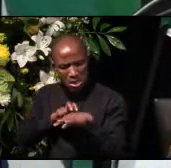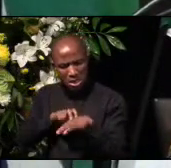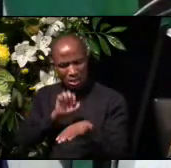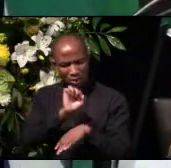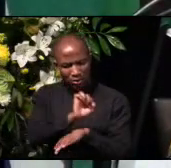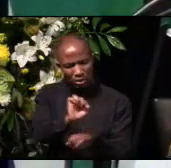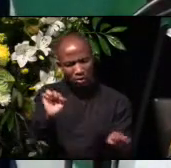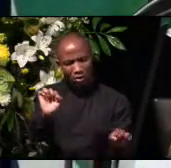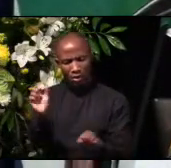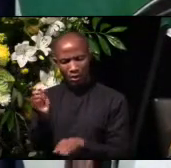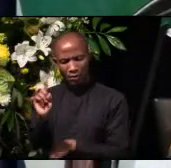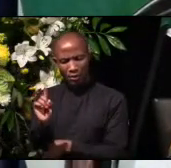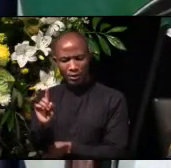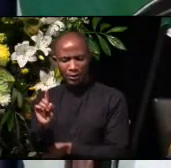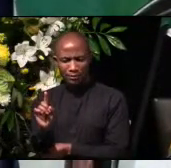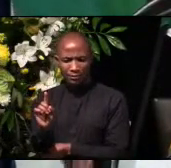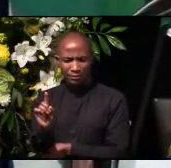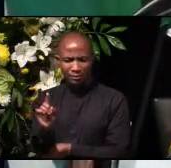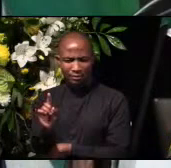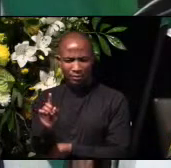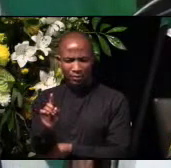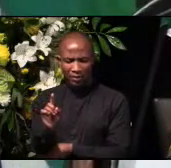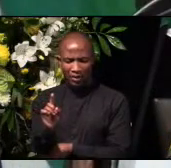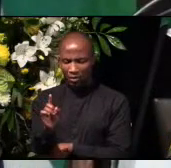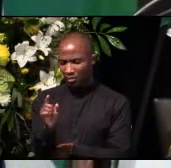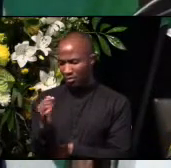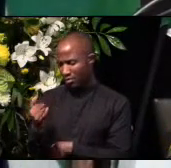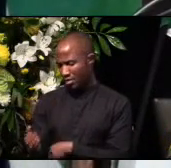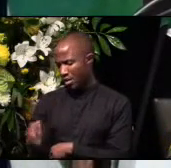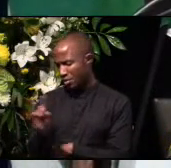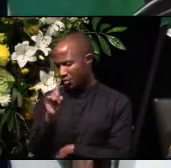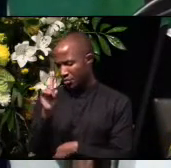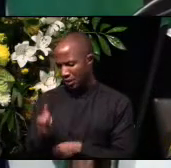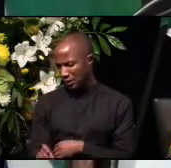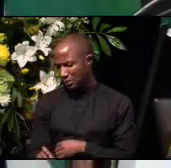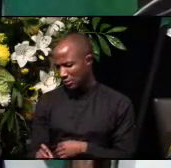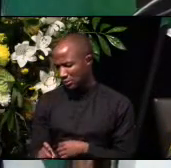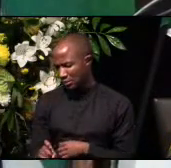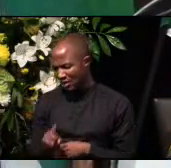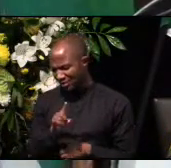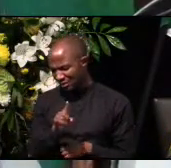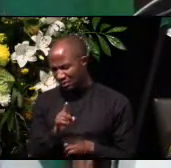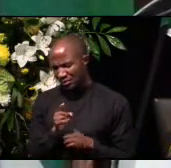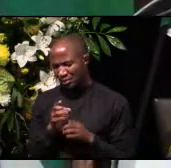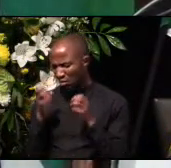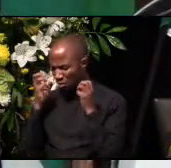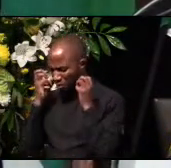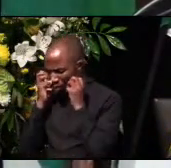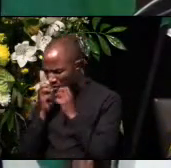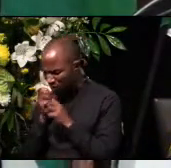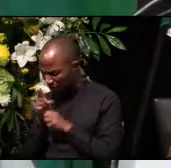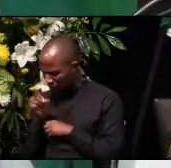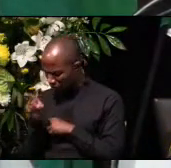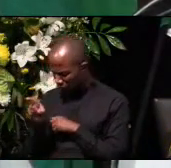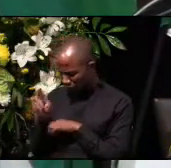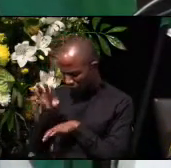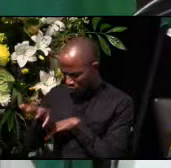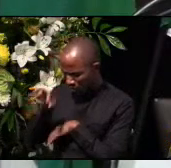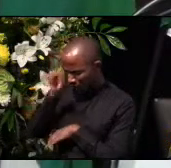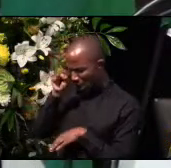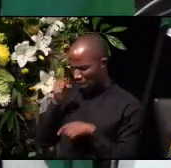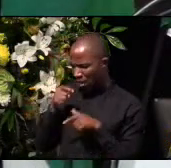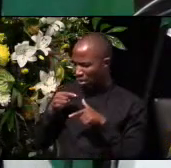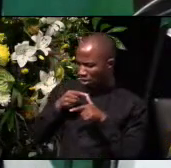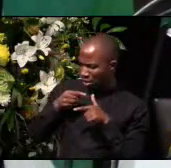asked if we can learn a thing or two from Moses Cortana ladies and gentlemen